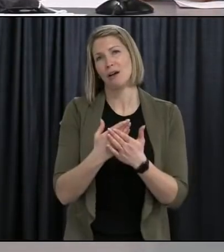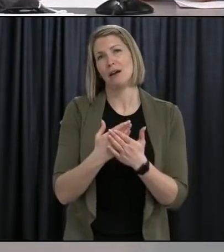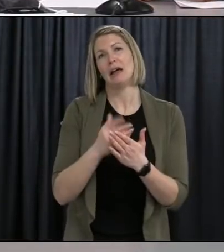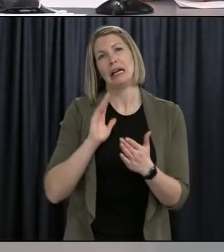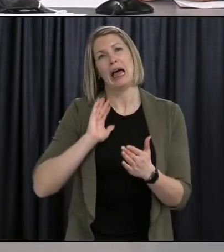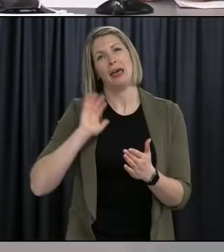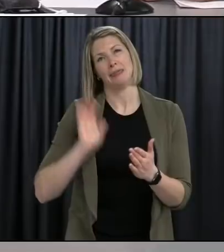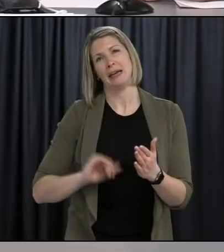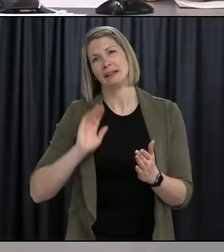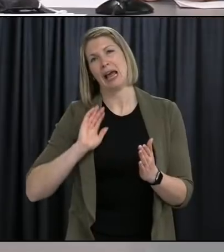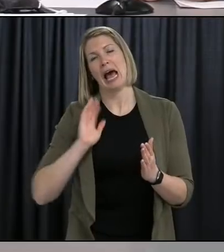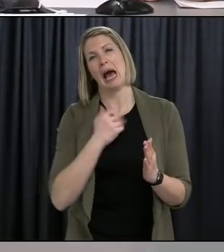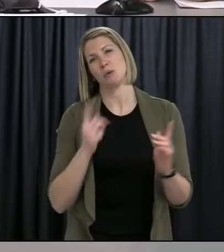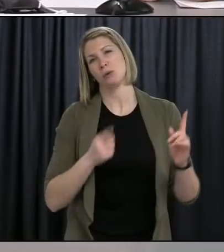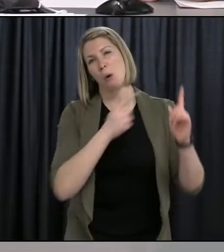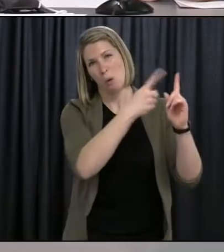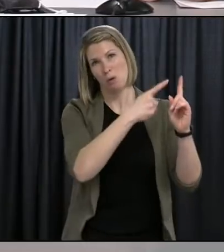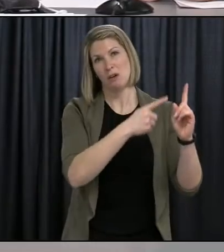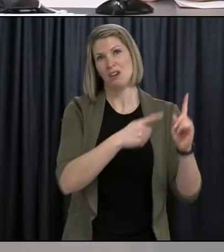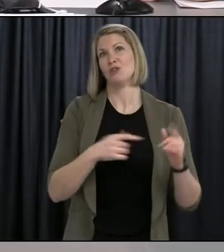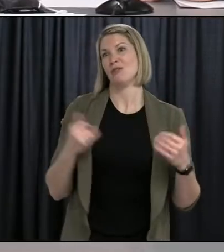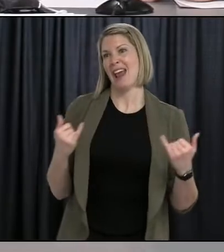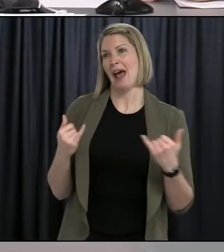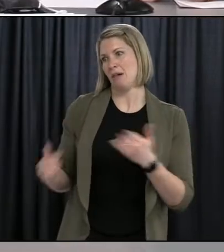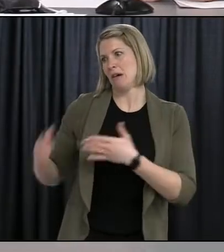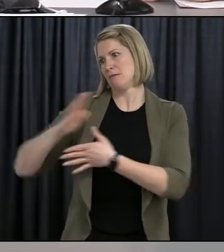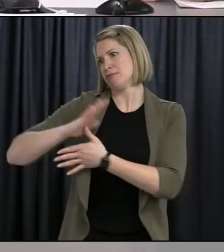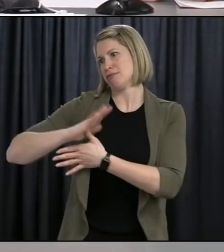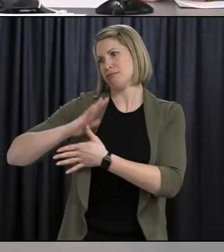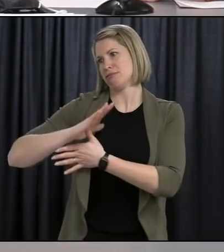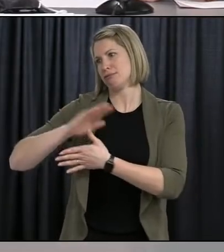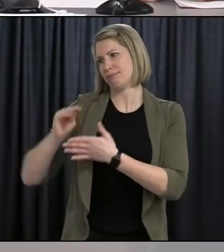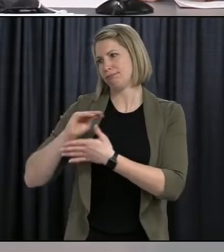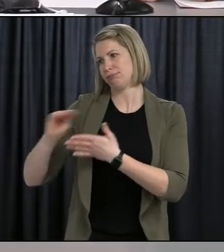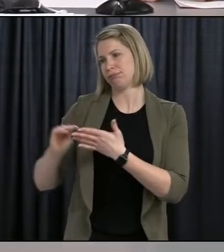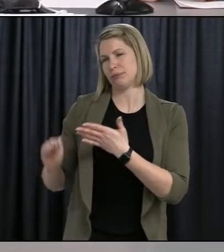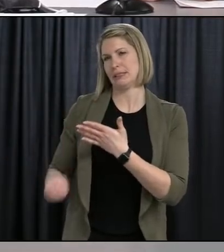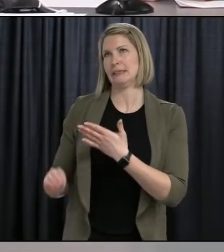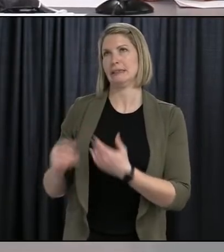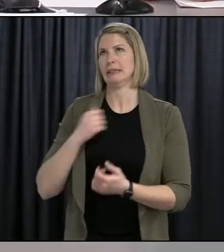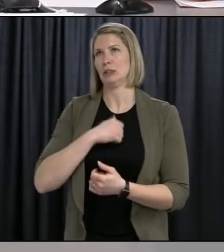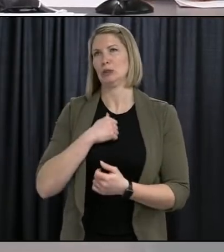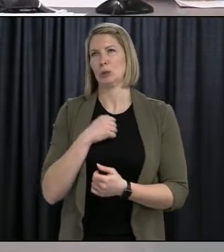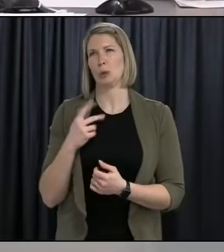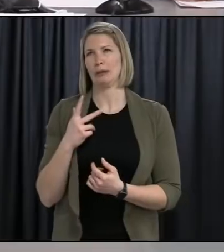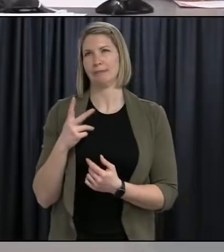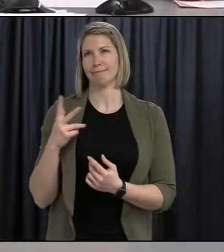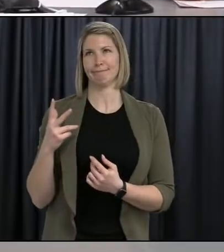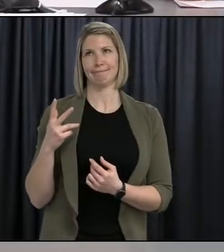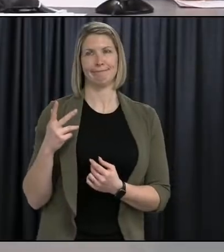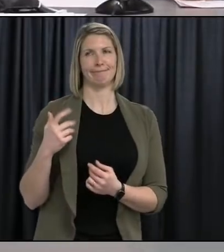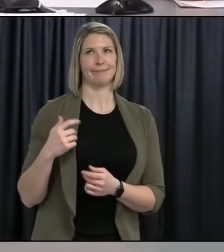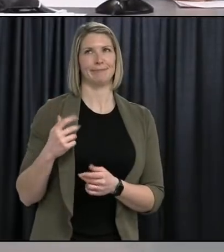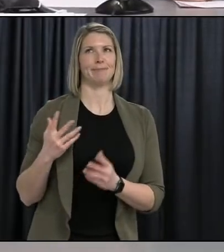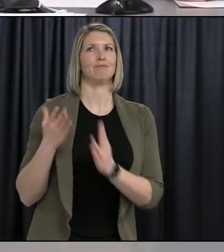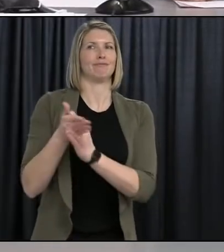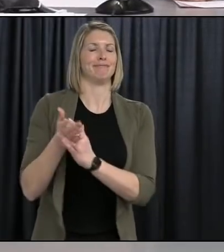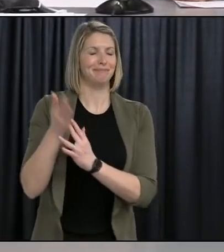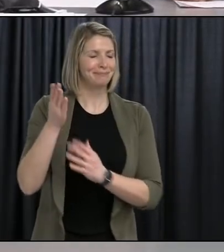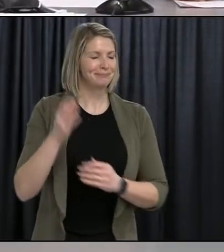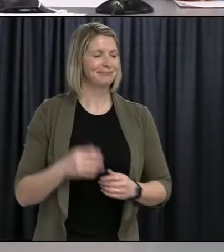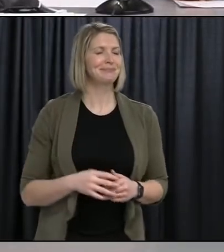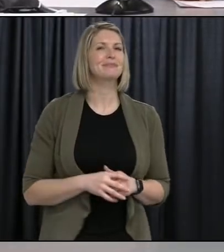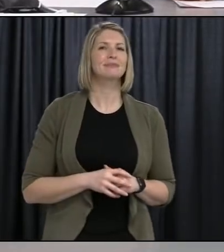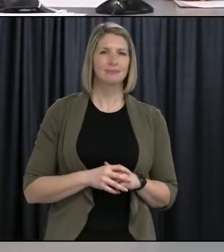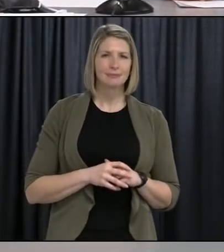with us as we triage and prioritize as we learn of more availability. Sorry to cut you off there, moderator. That's okay.